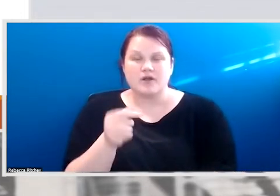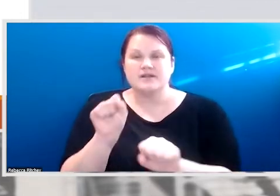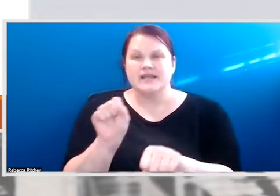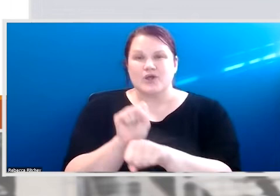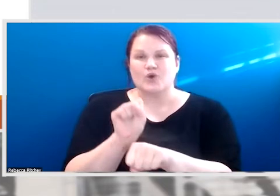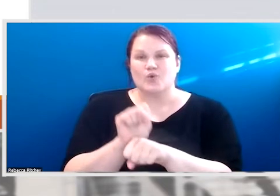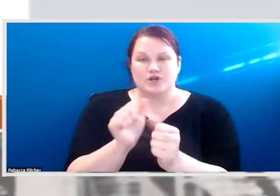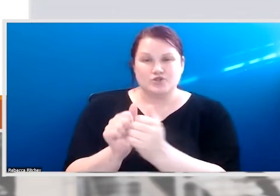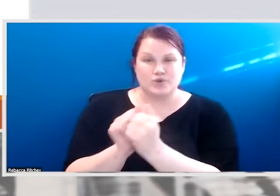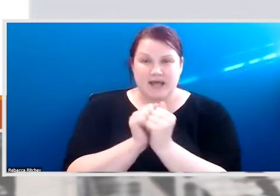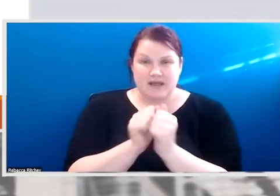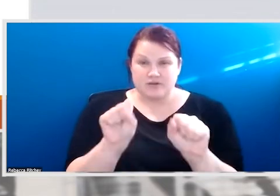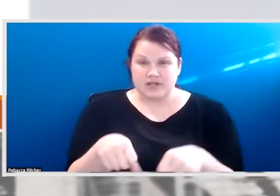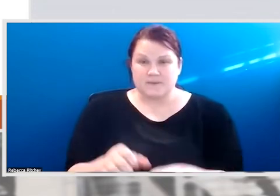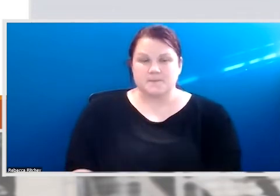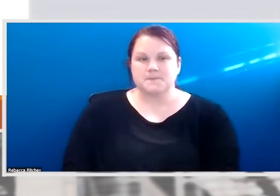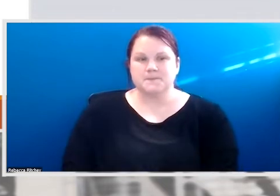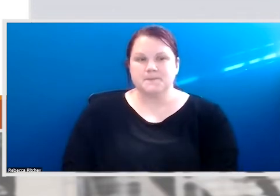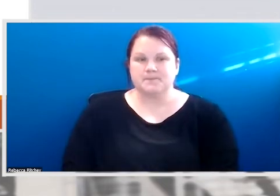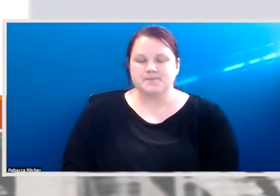on that.